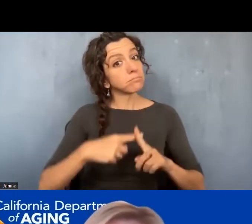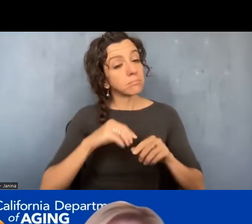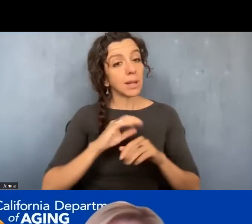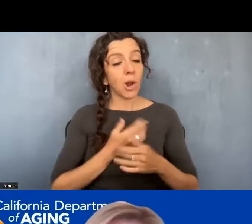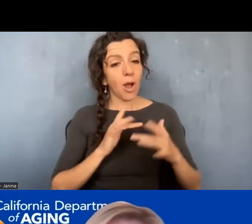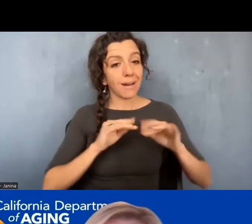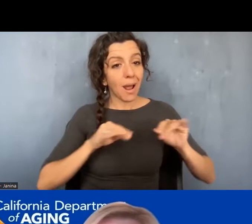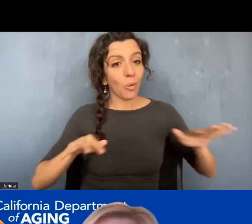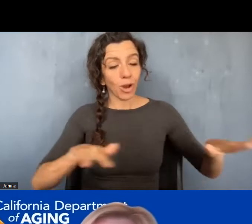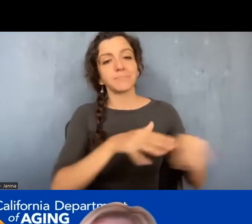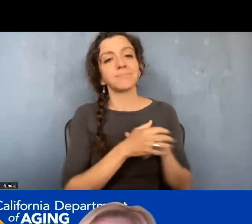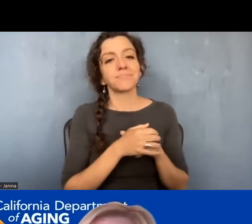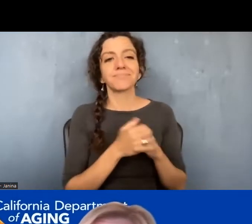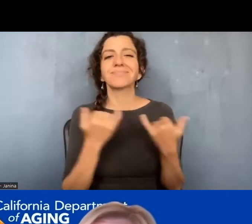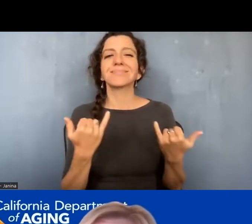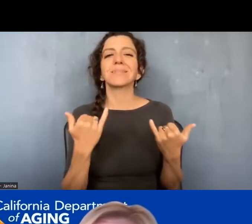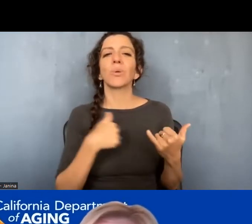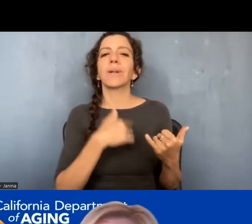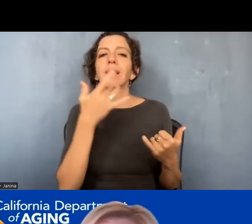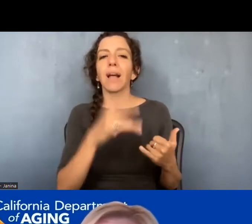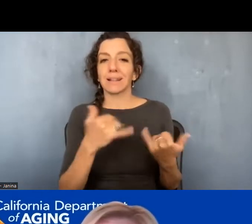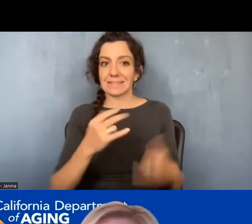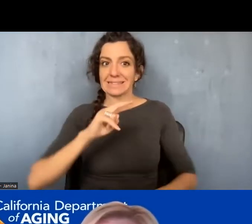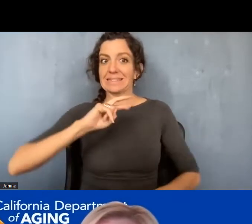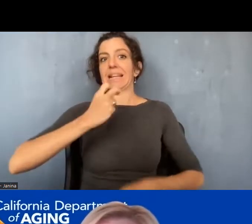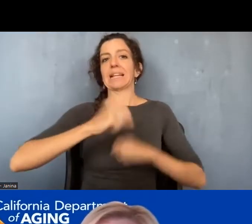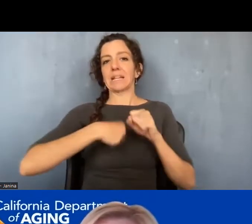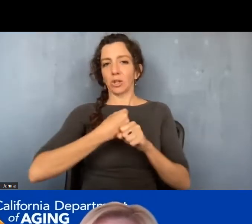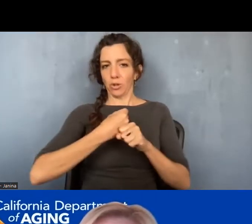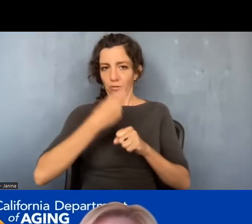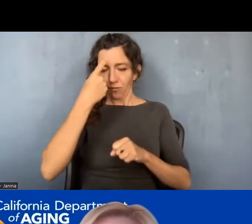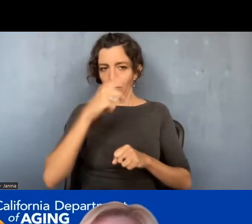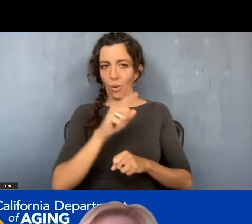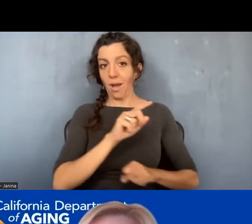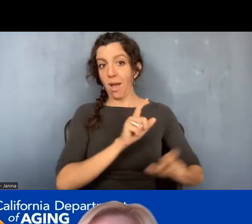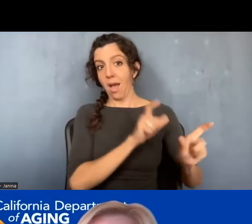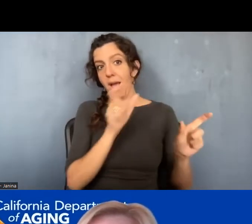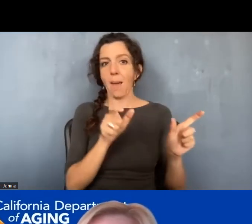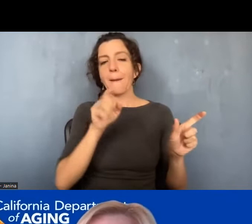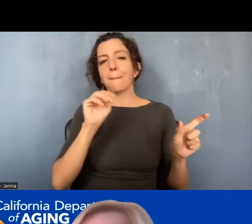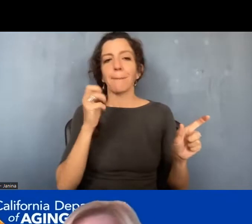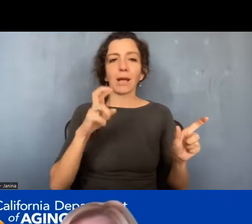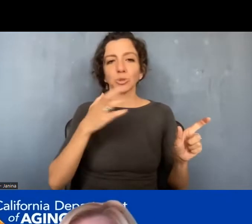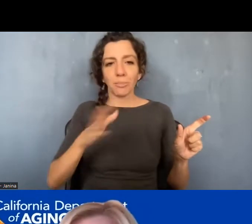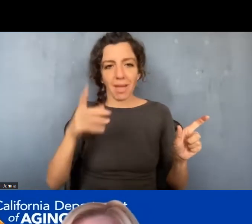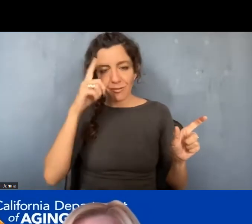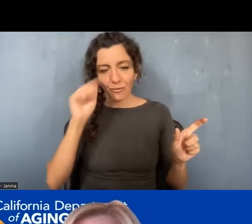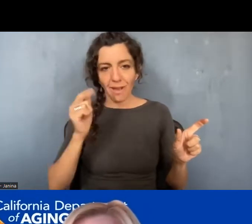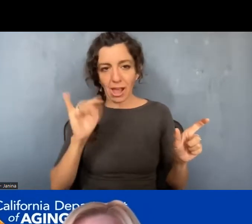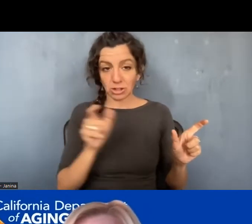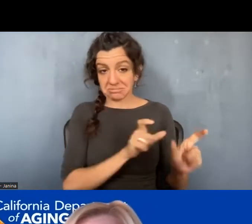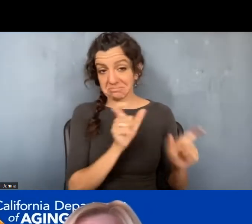are so fortunate to now be in the 2nd year of the Master Plan for Aging, and wrapping up